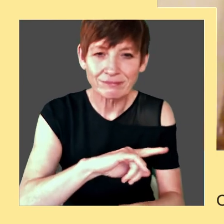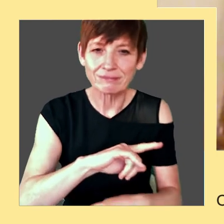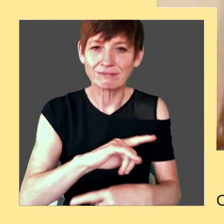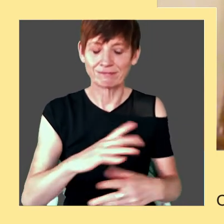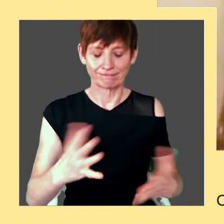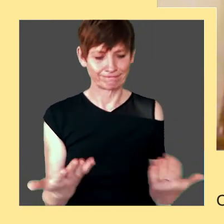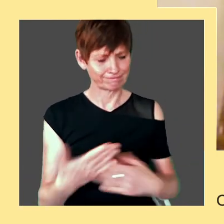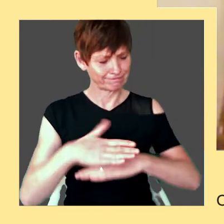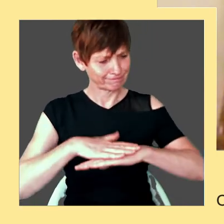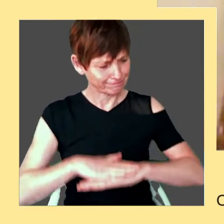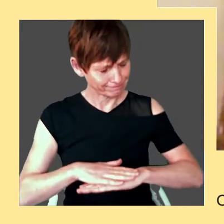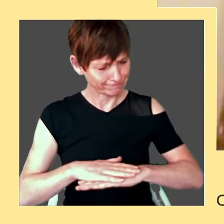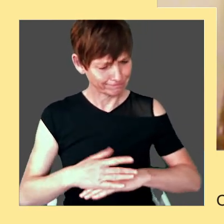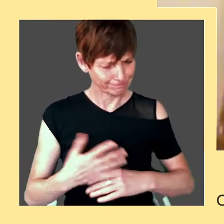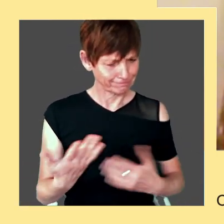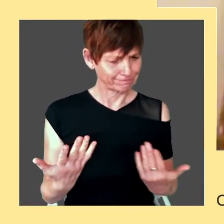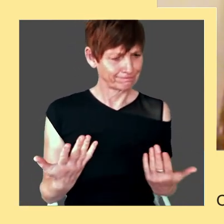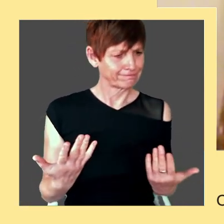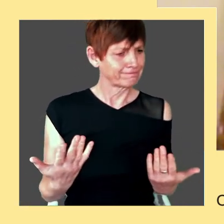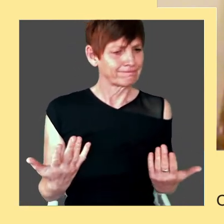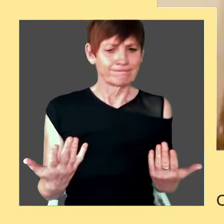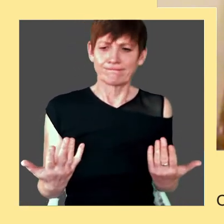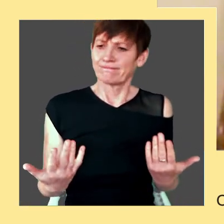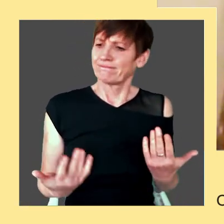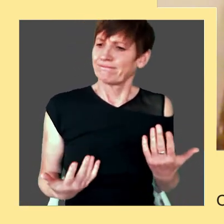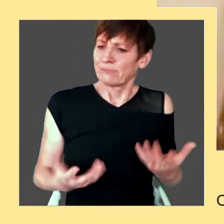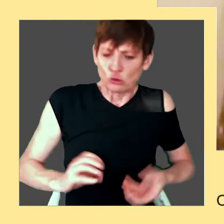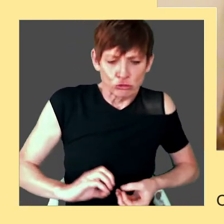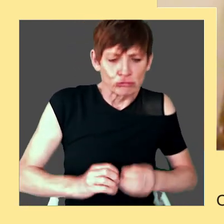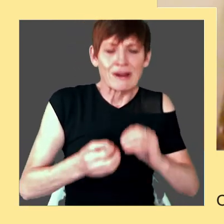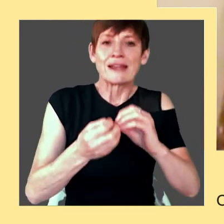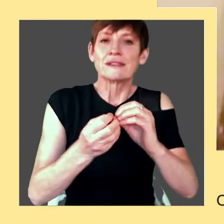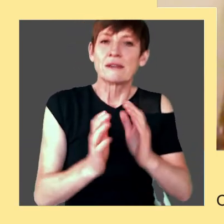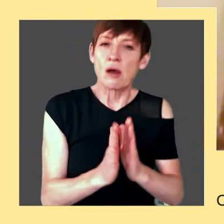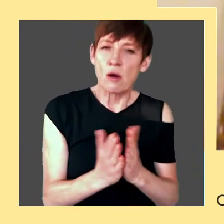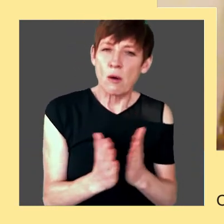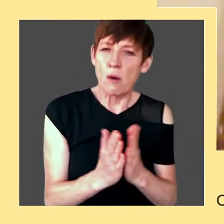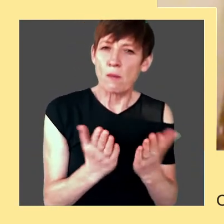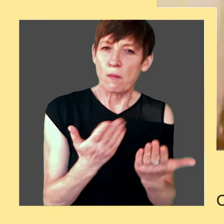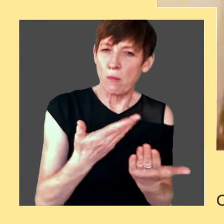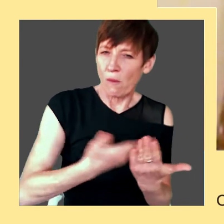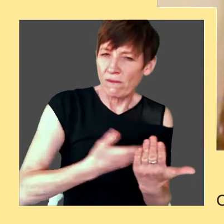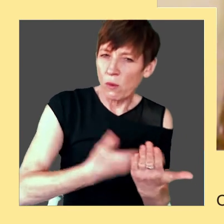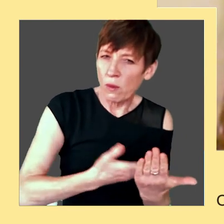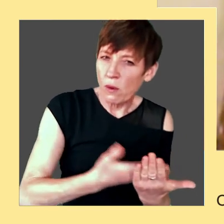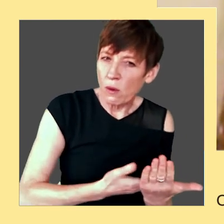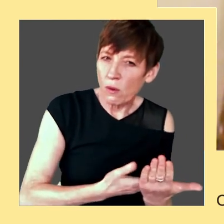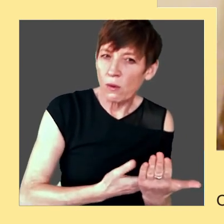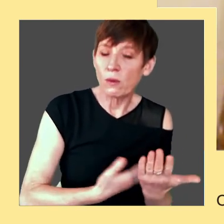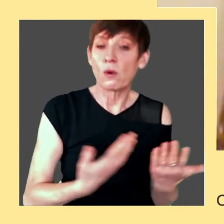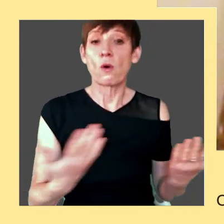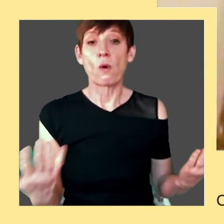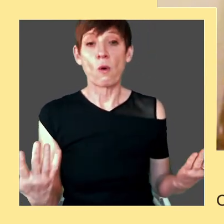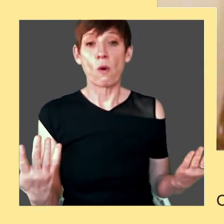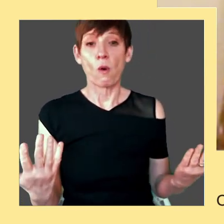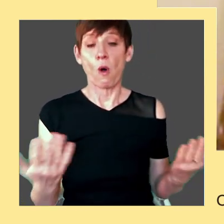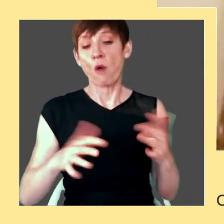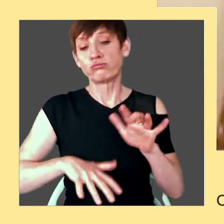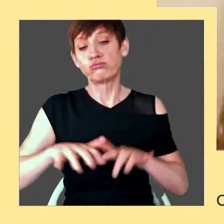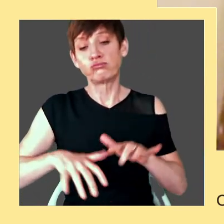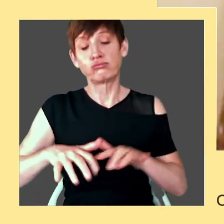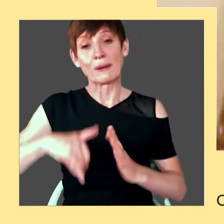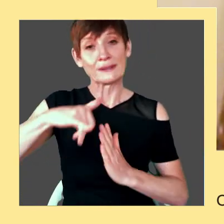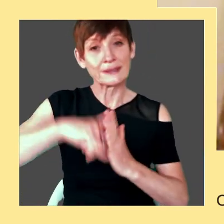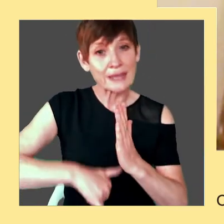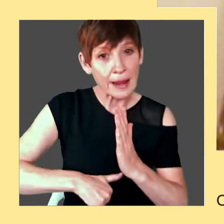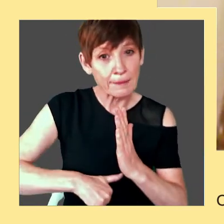the galleries. For example, make a very good portfolio, or write a good statement, or make